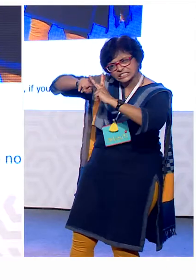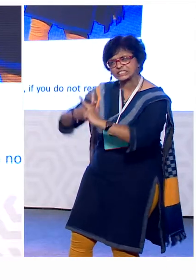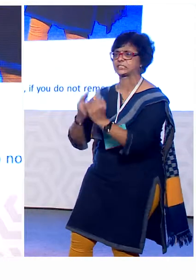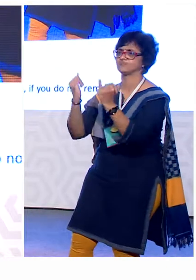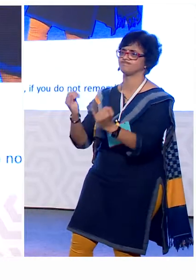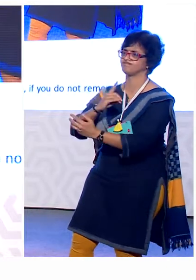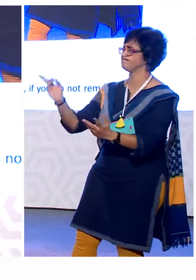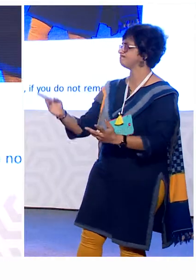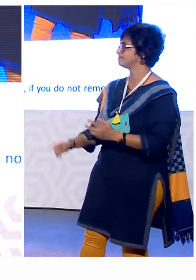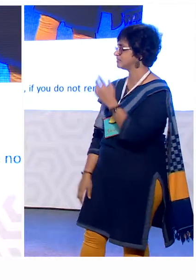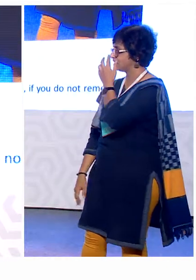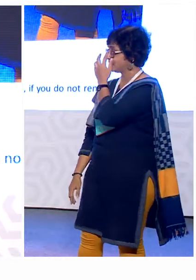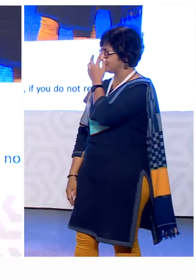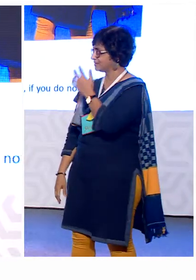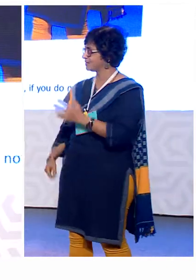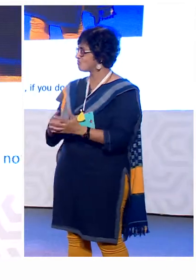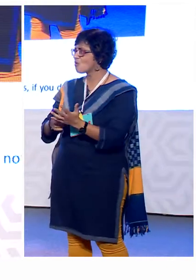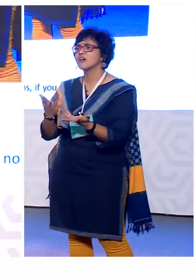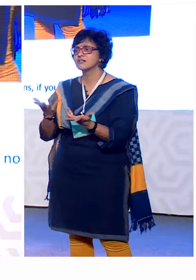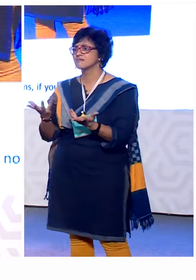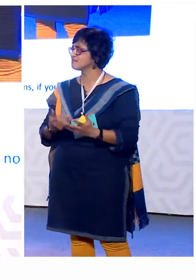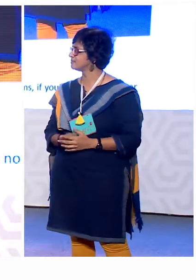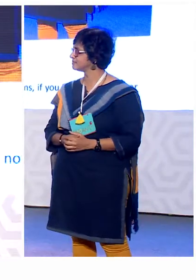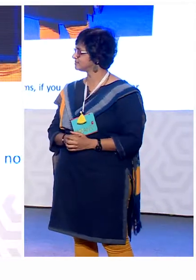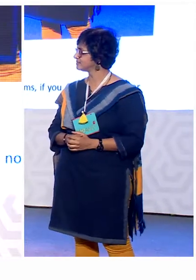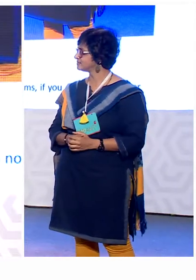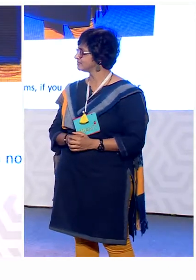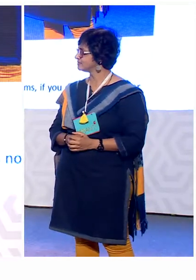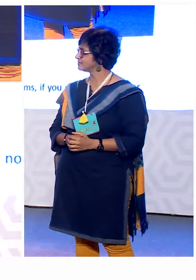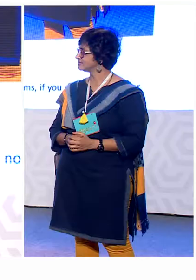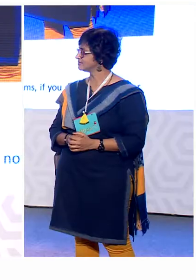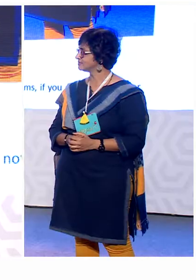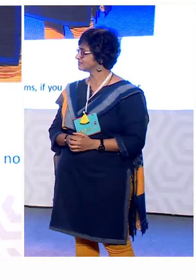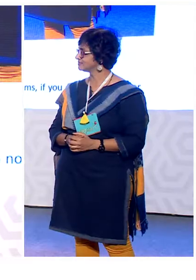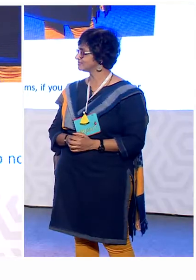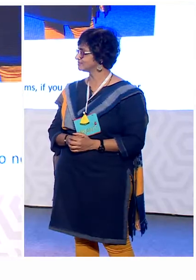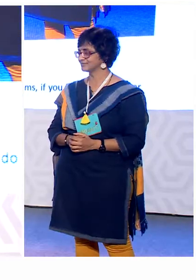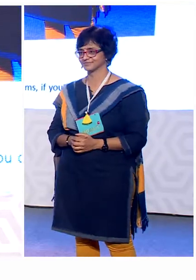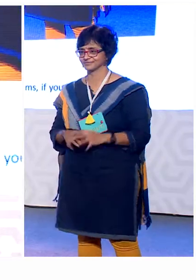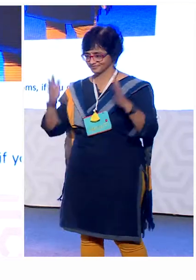What's your dream? Yours. What are they? And that's all I've got. Thank you.